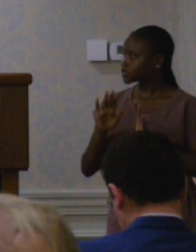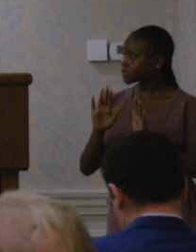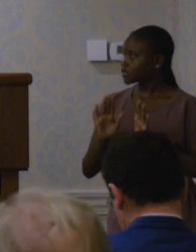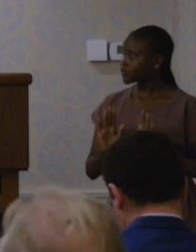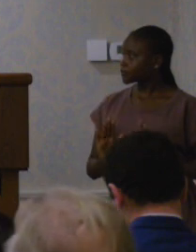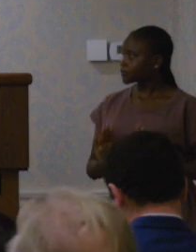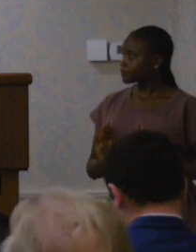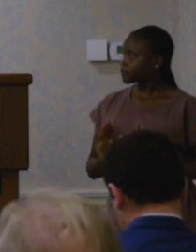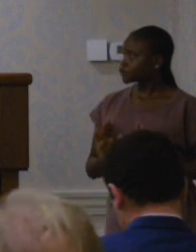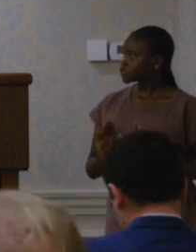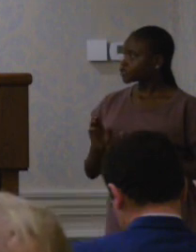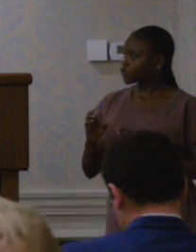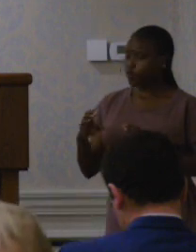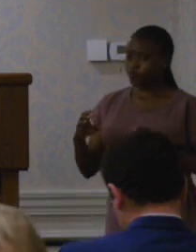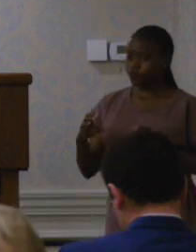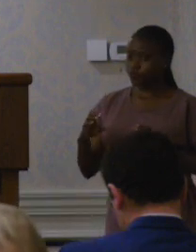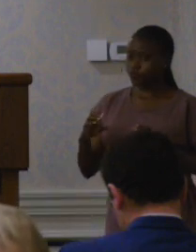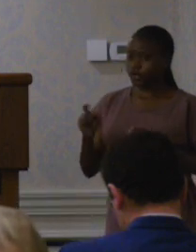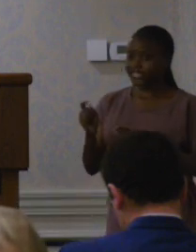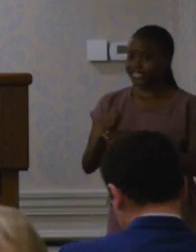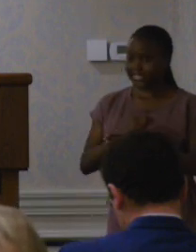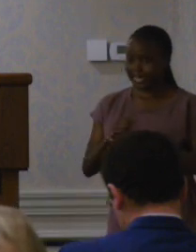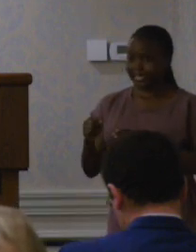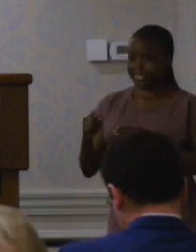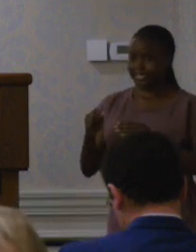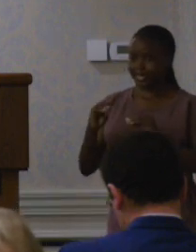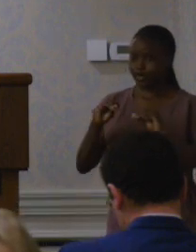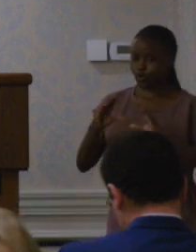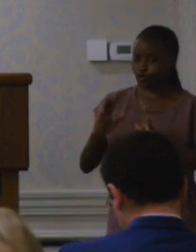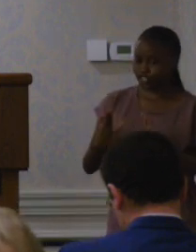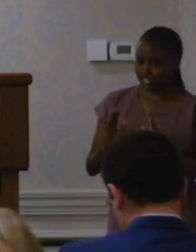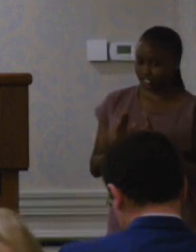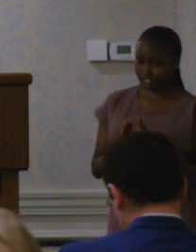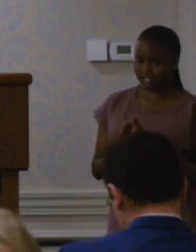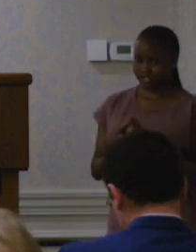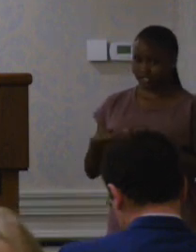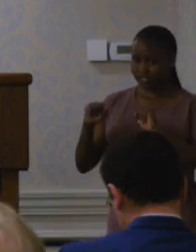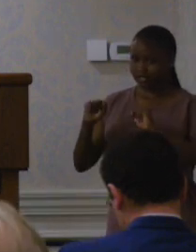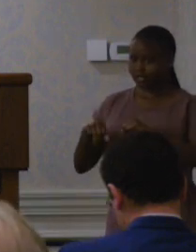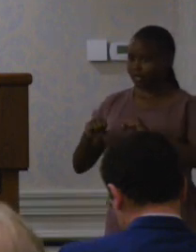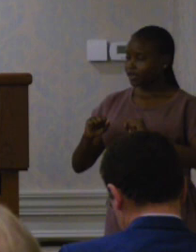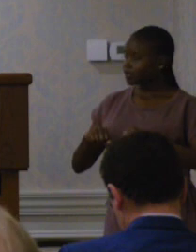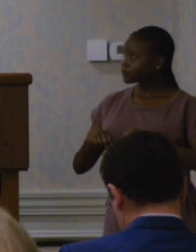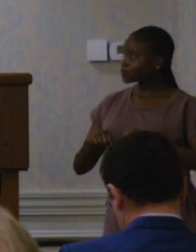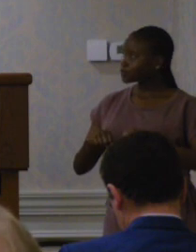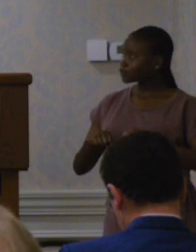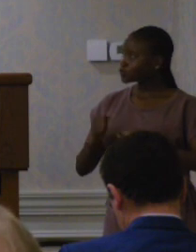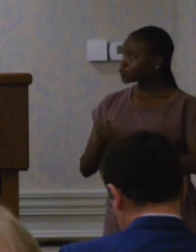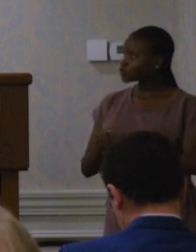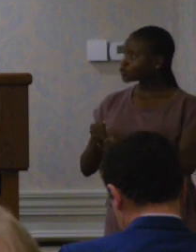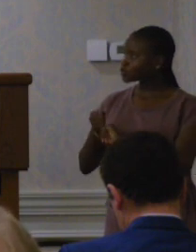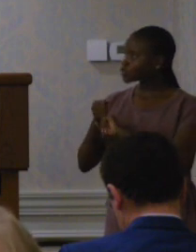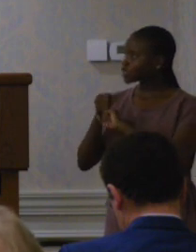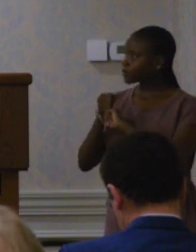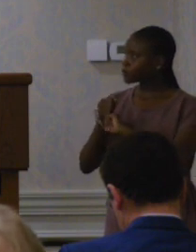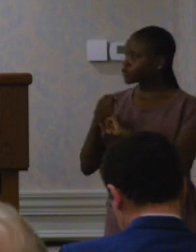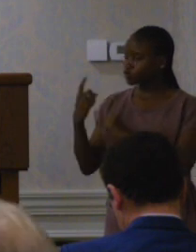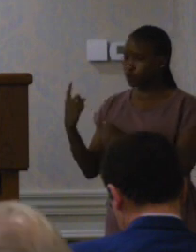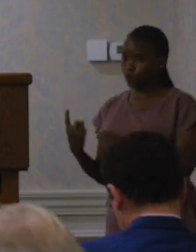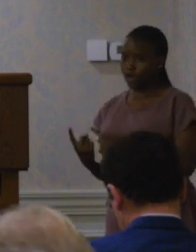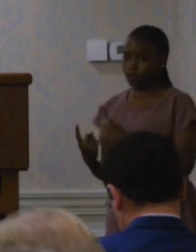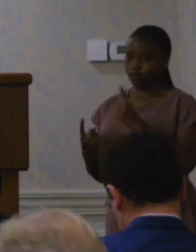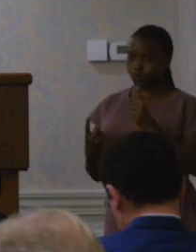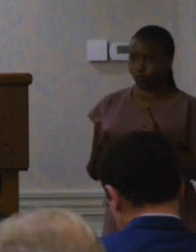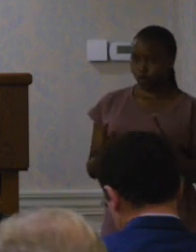of training coaches so that they are able to support one-on-one or